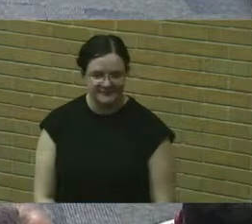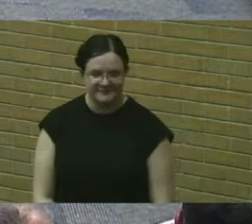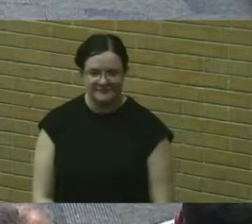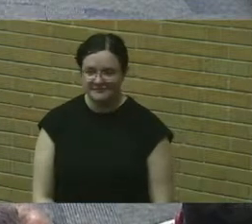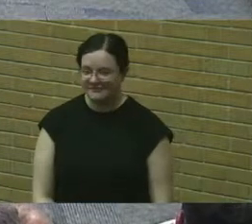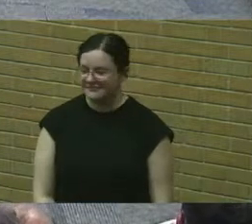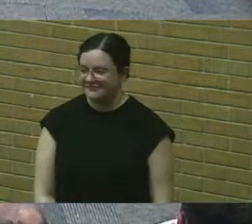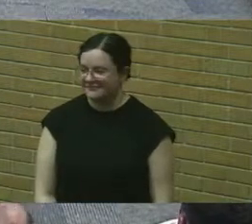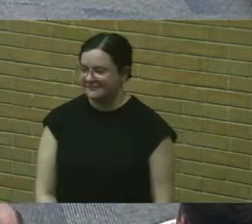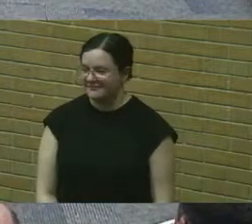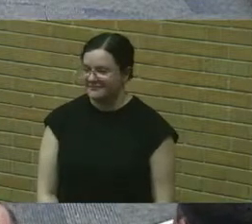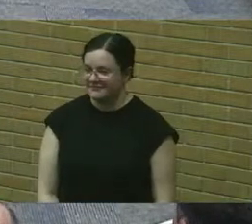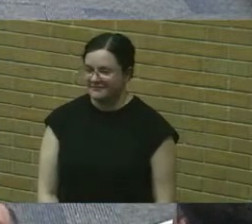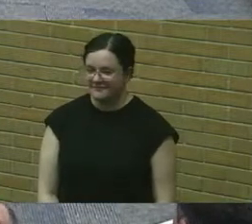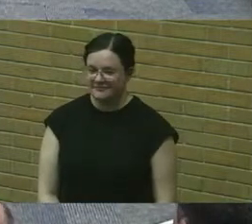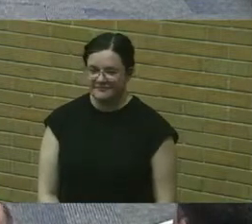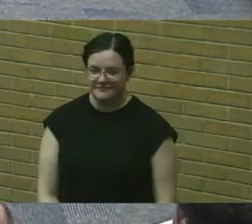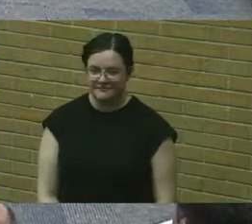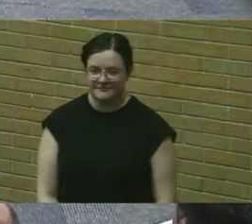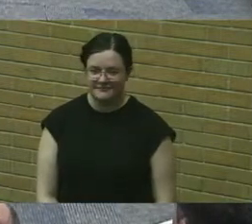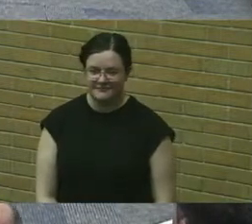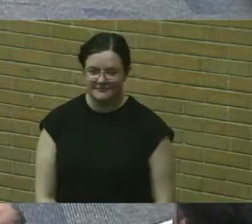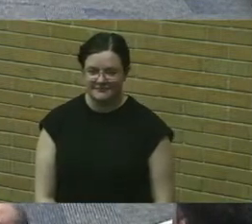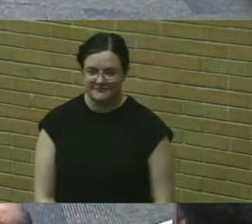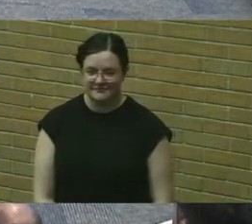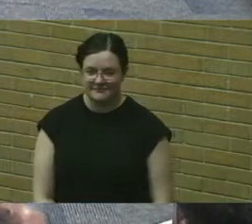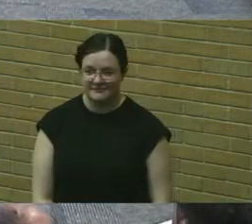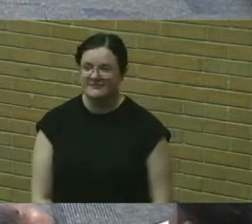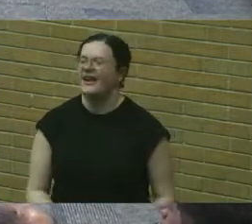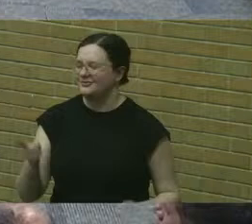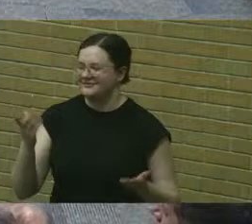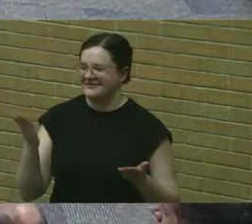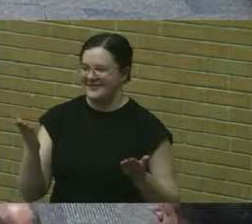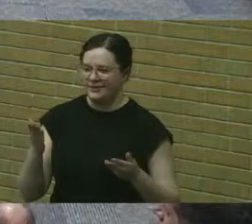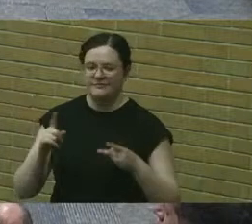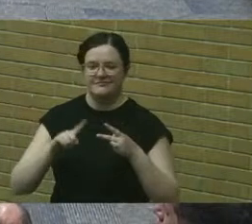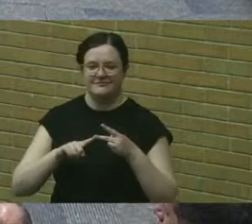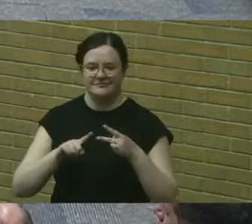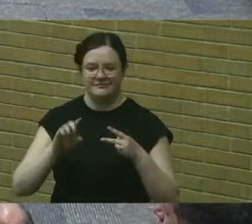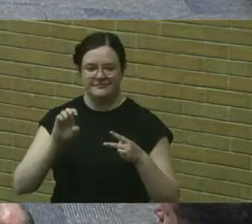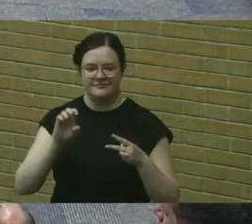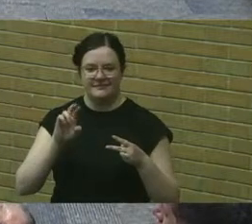There you are. And followed by Aaron Rena.